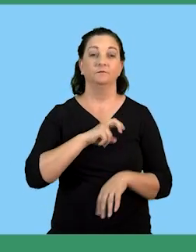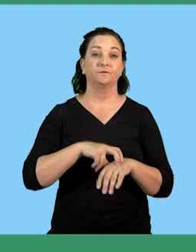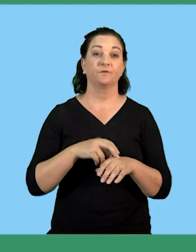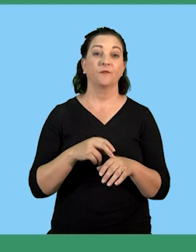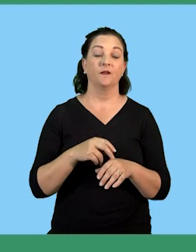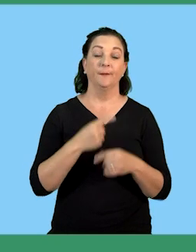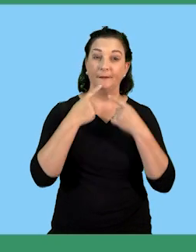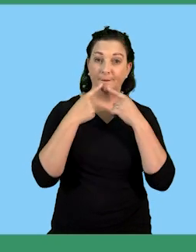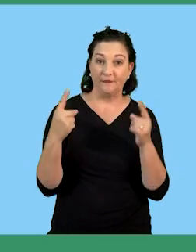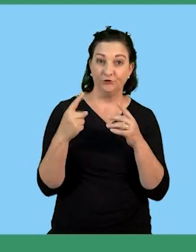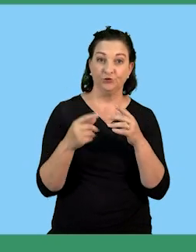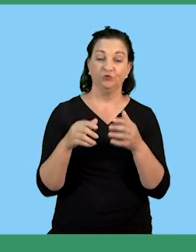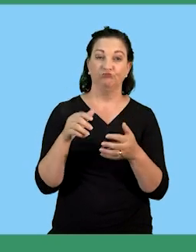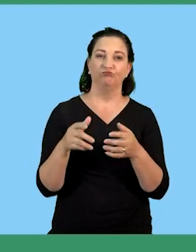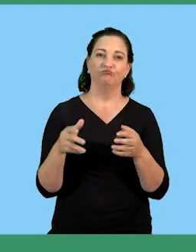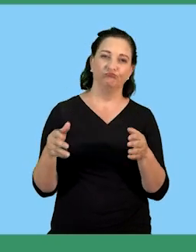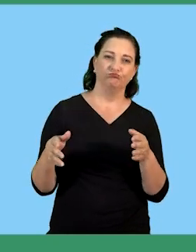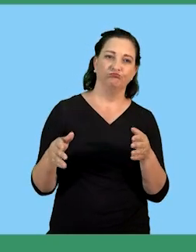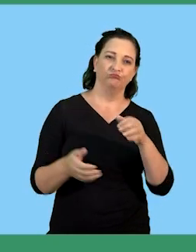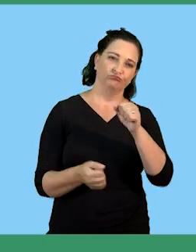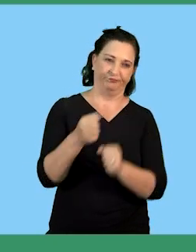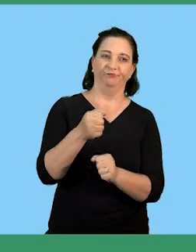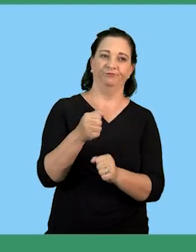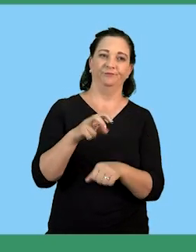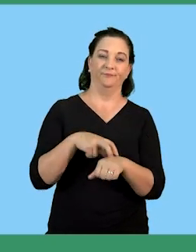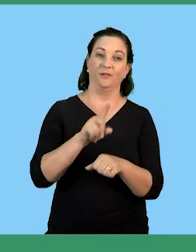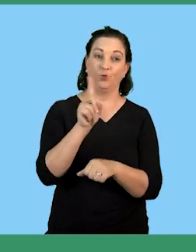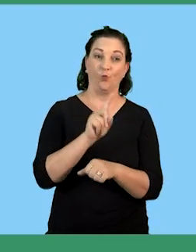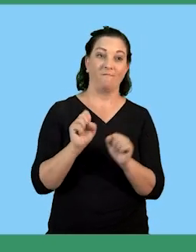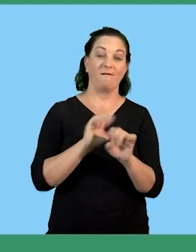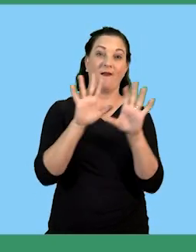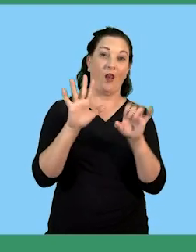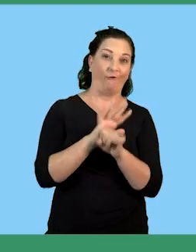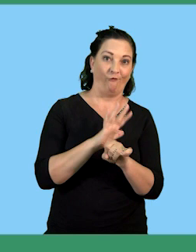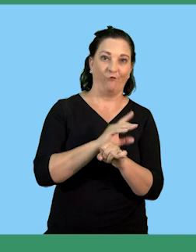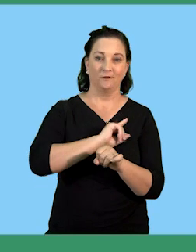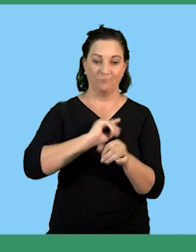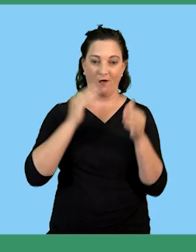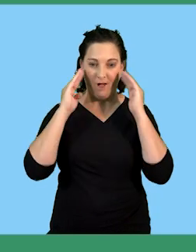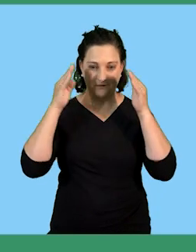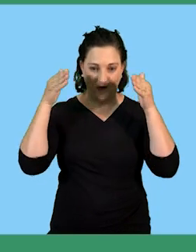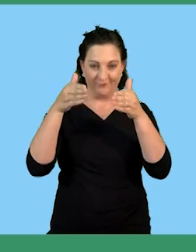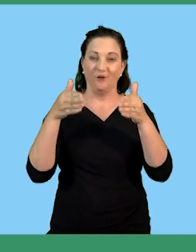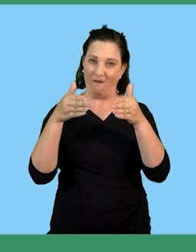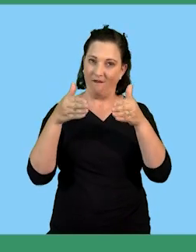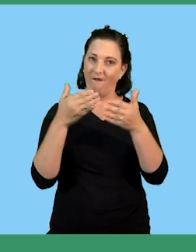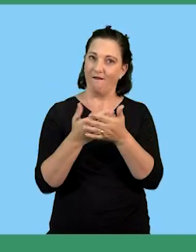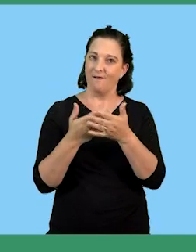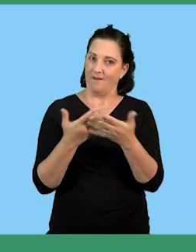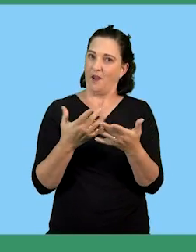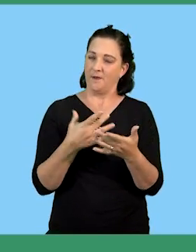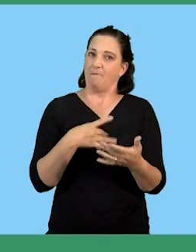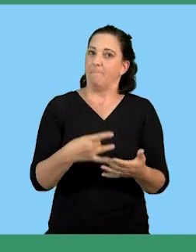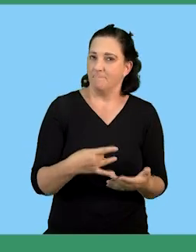closing message that the audience will remember. It needs to be colorful and grab attention. You can have your slides that are colorful and